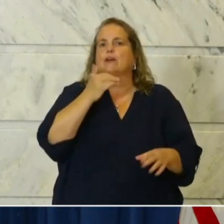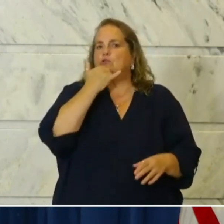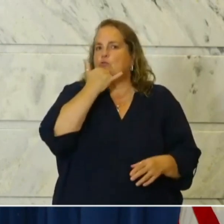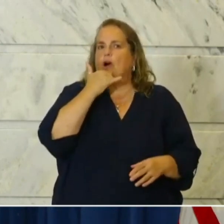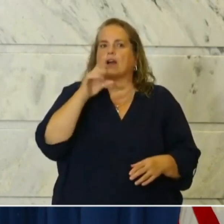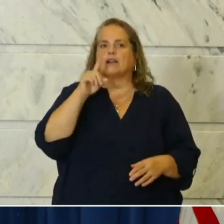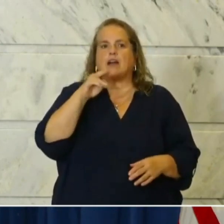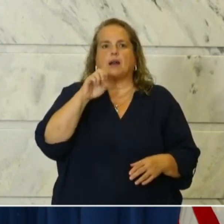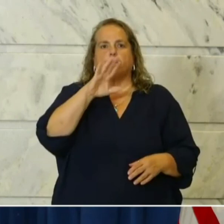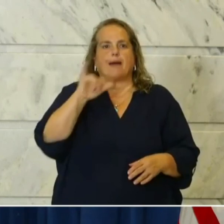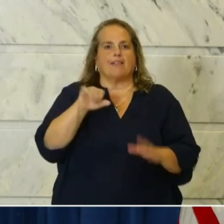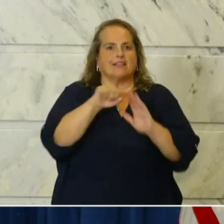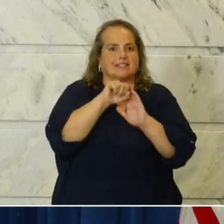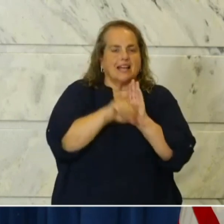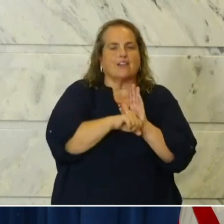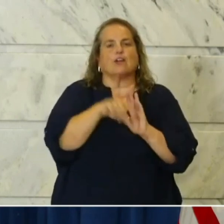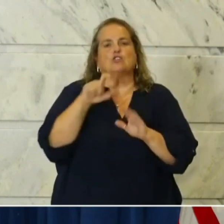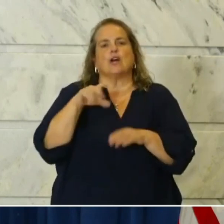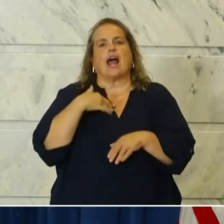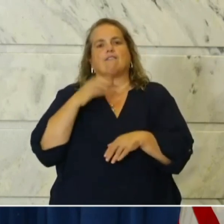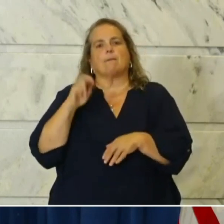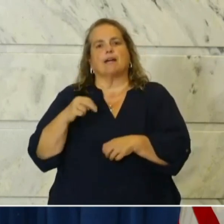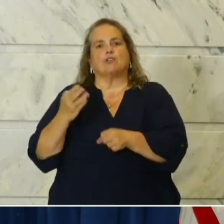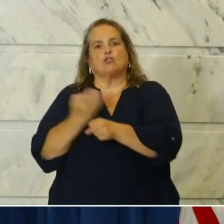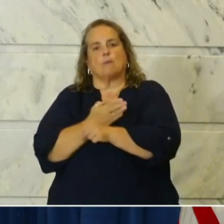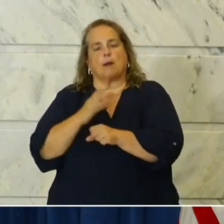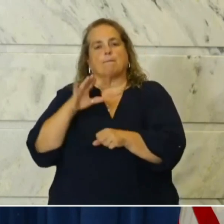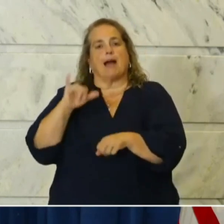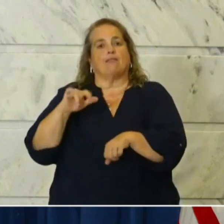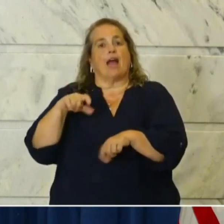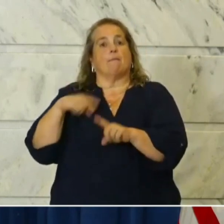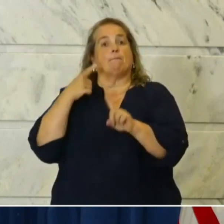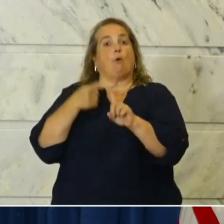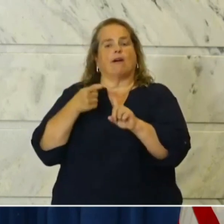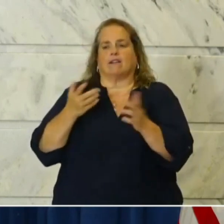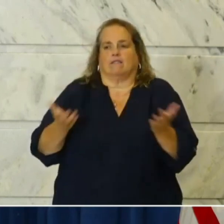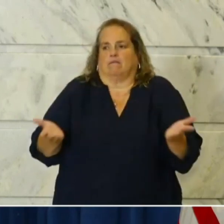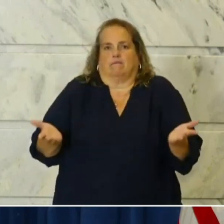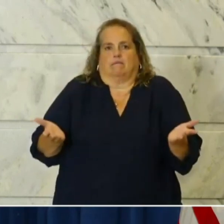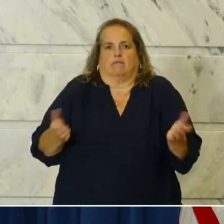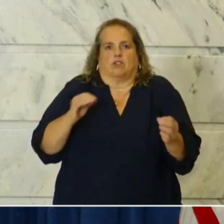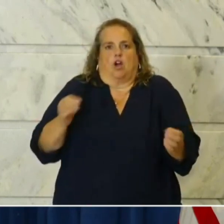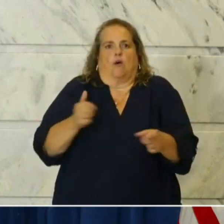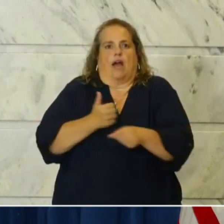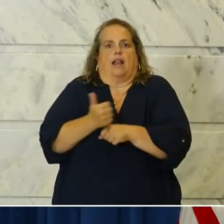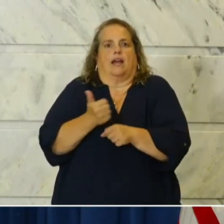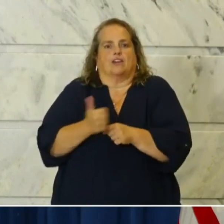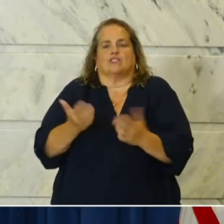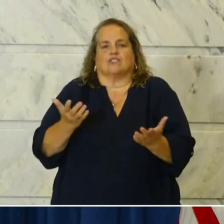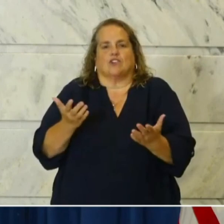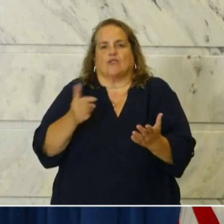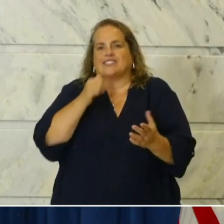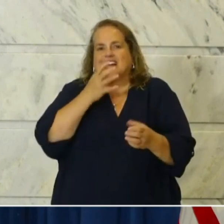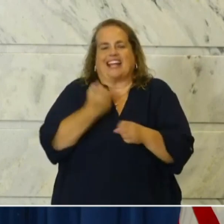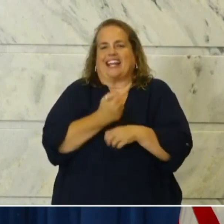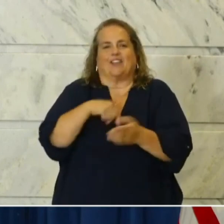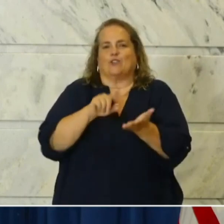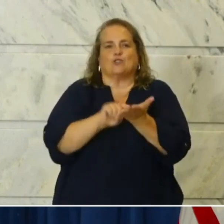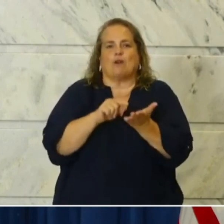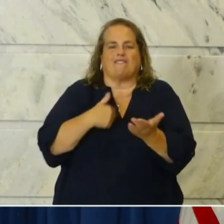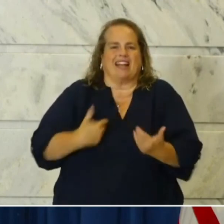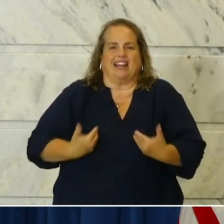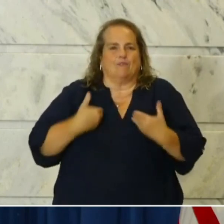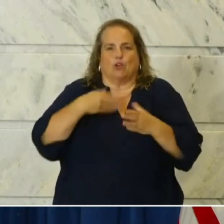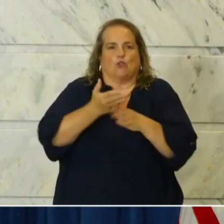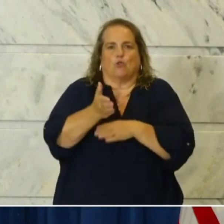by the state, and they should have been terminated, but by that point, there are no salacious allegations, and it doesn't get any press. I lived through this in the